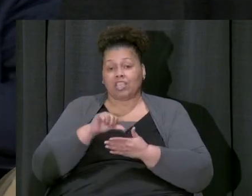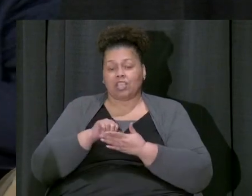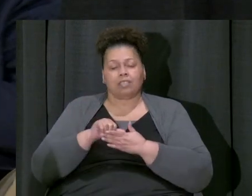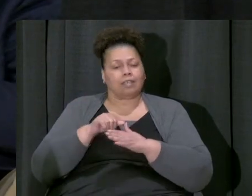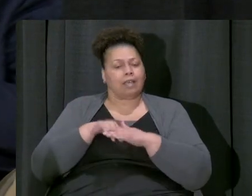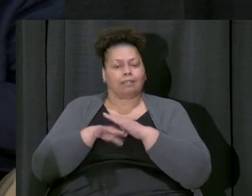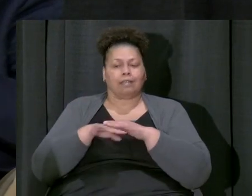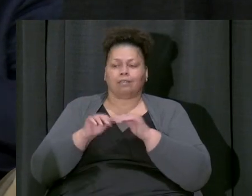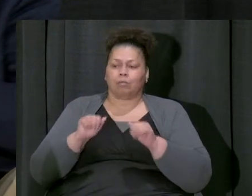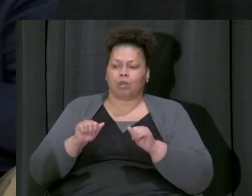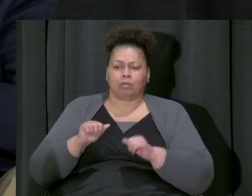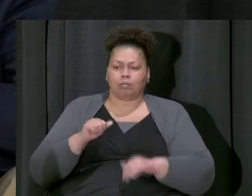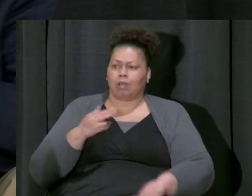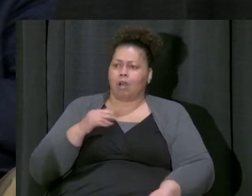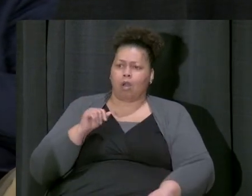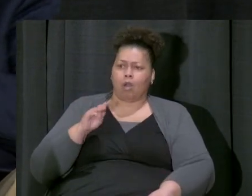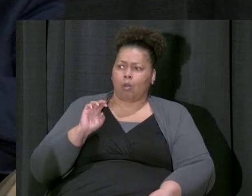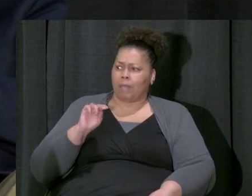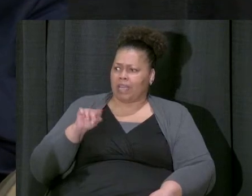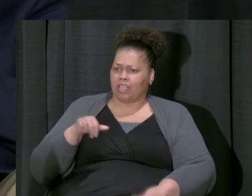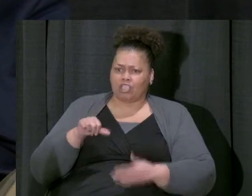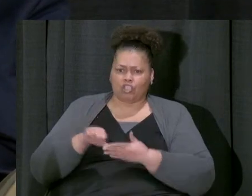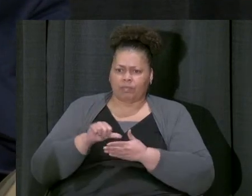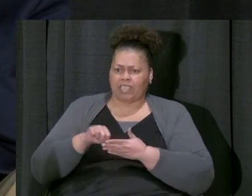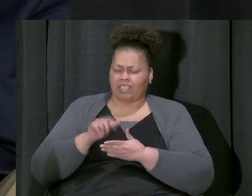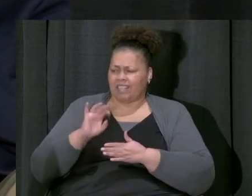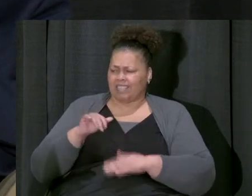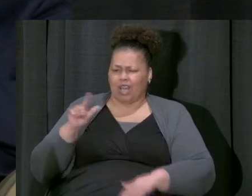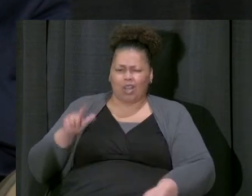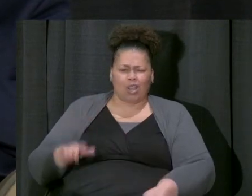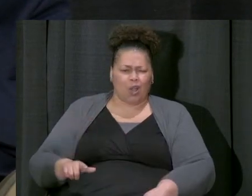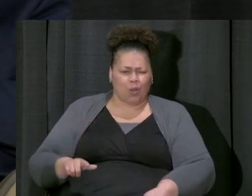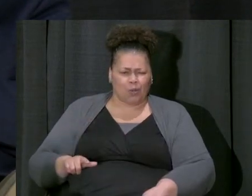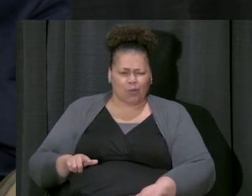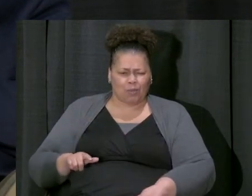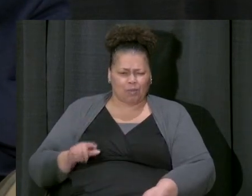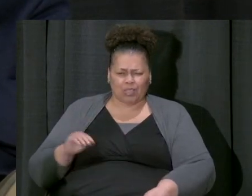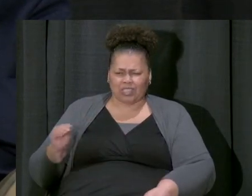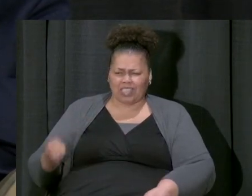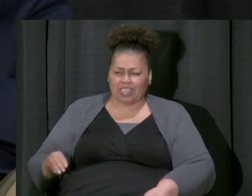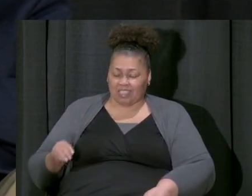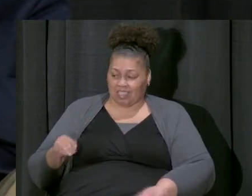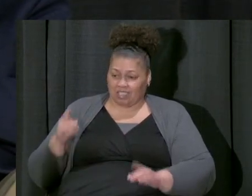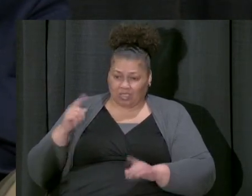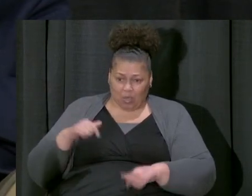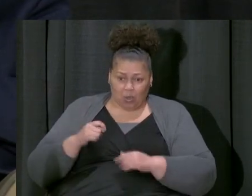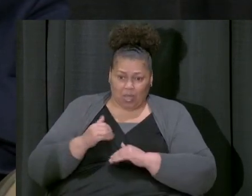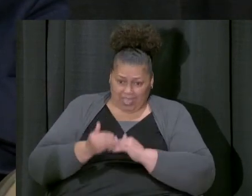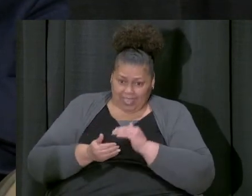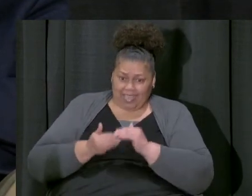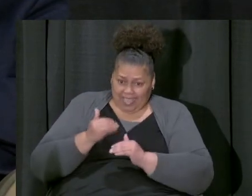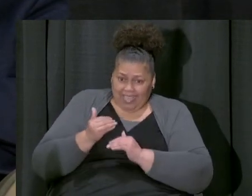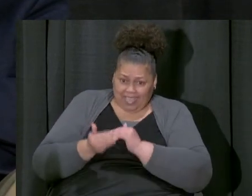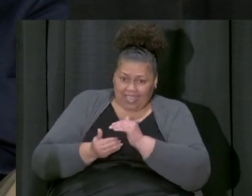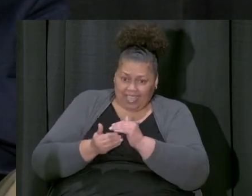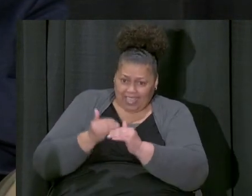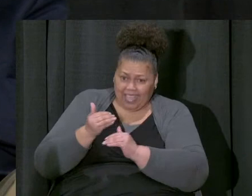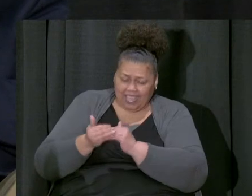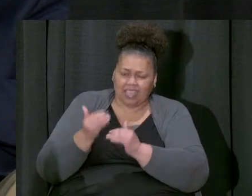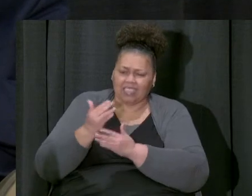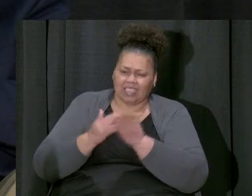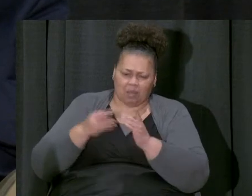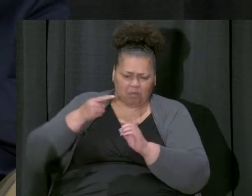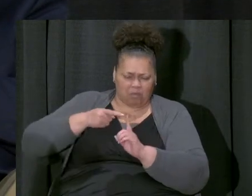just the home page. That's a really low percentage. So if all that time we made great progress, and there are particular products that are